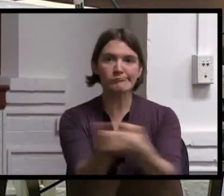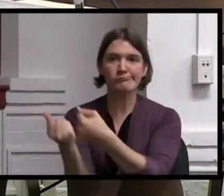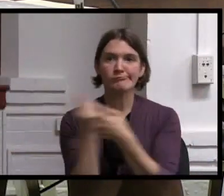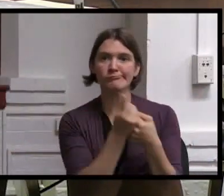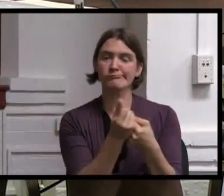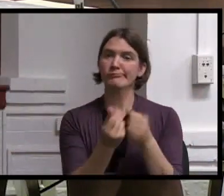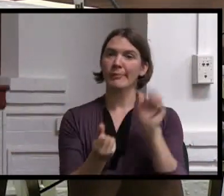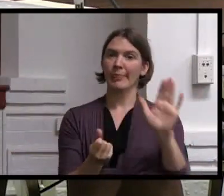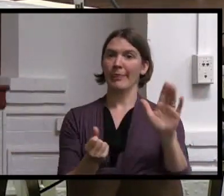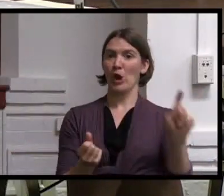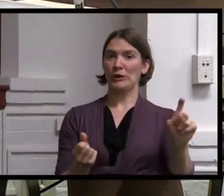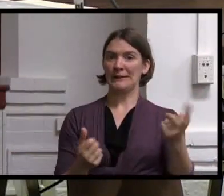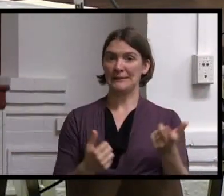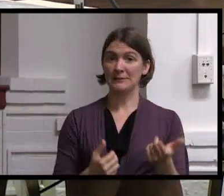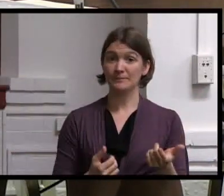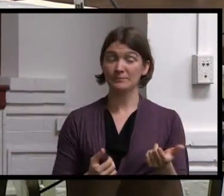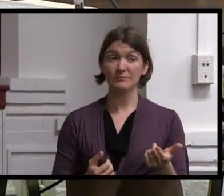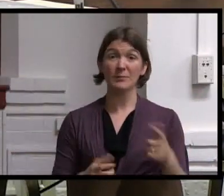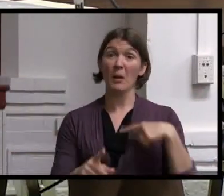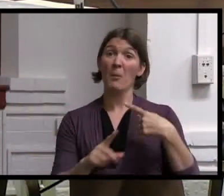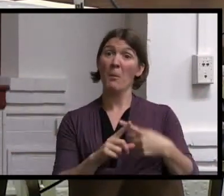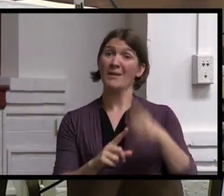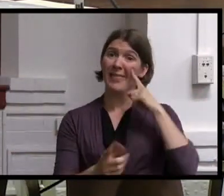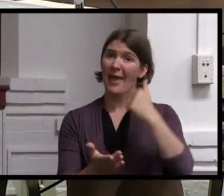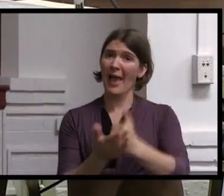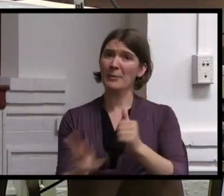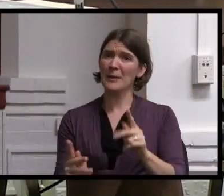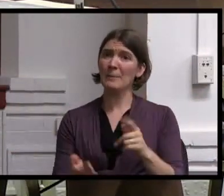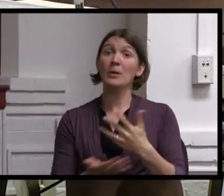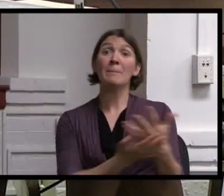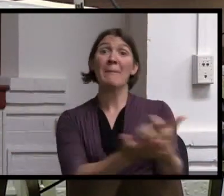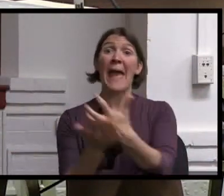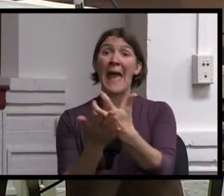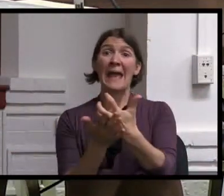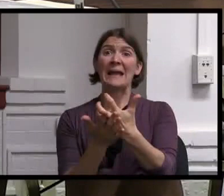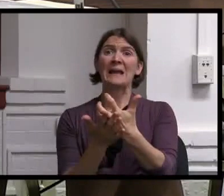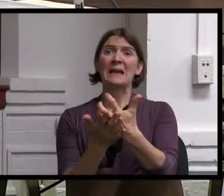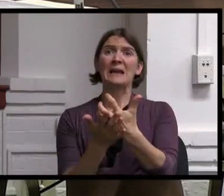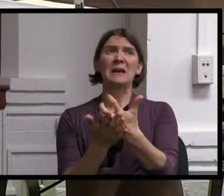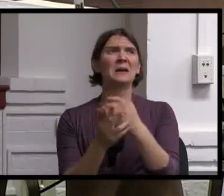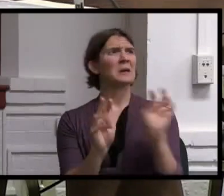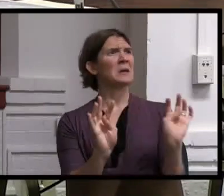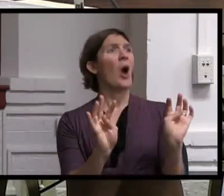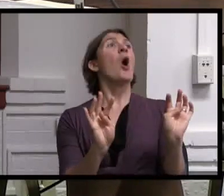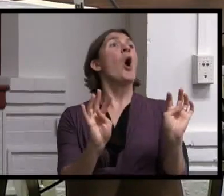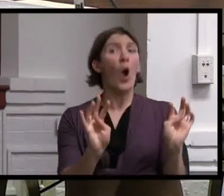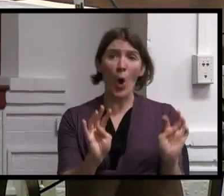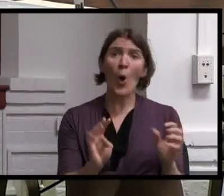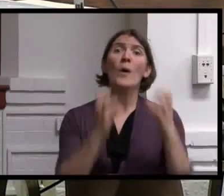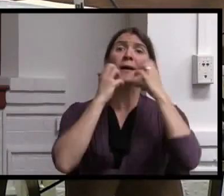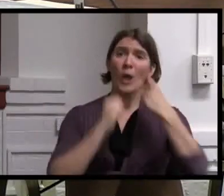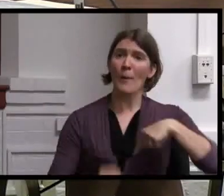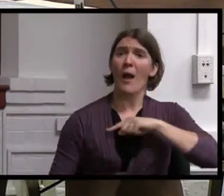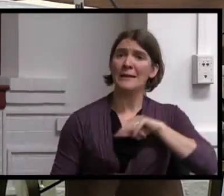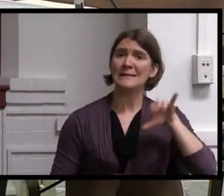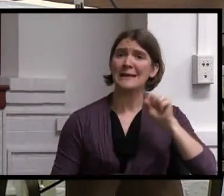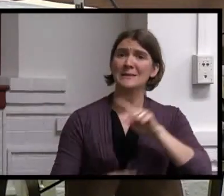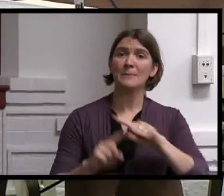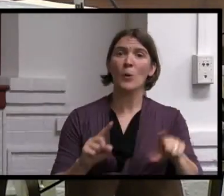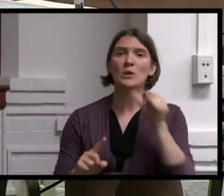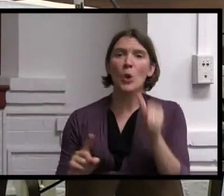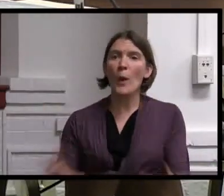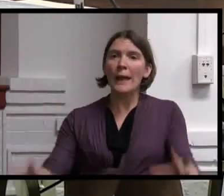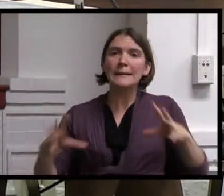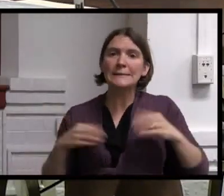of the overarching problems. Also sends the message that as a community, we're 100% compassionate, but we're 0% tolerant